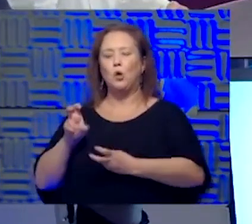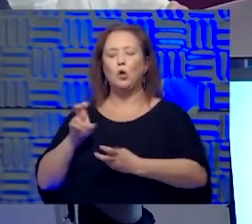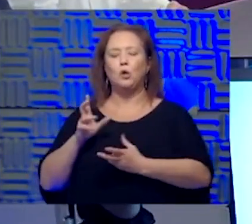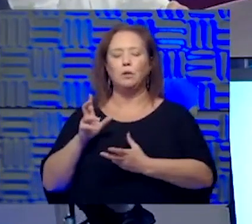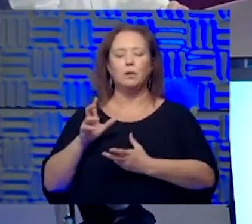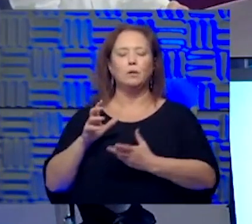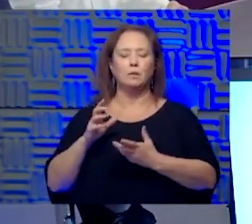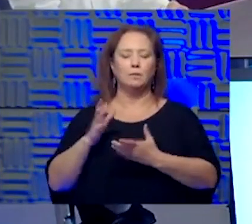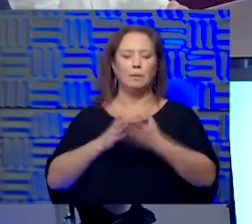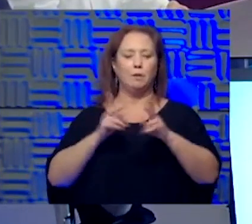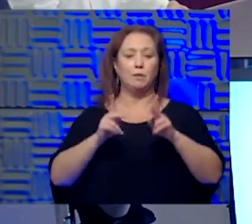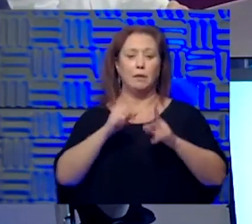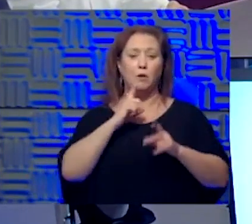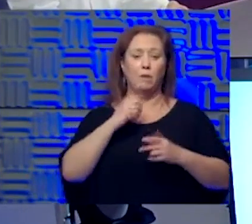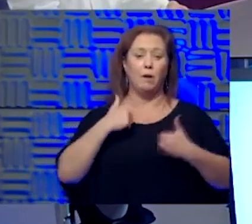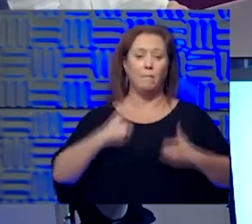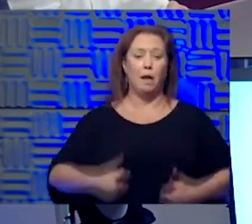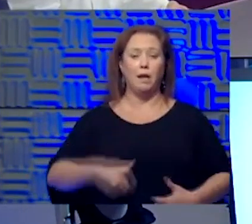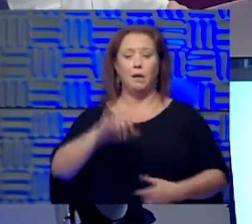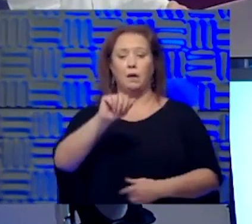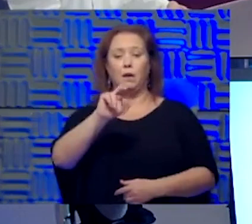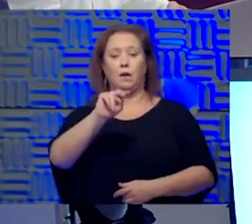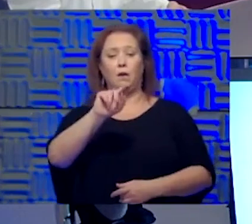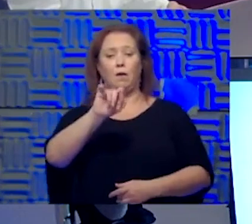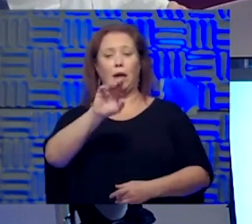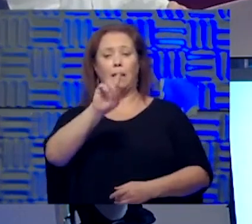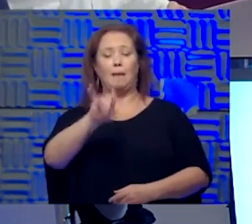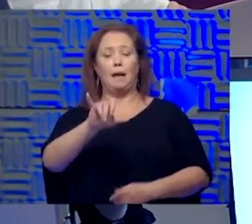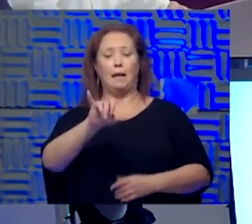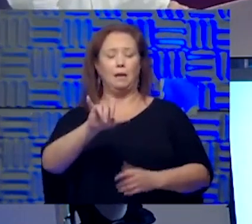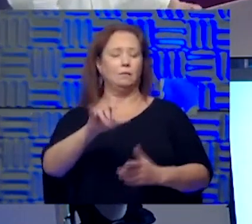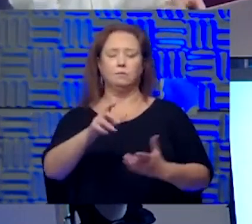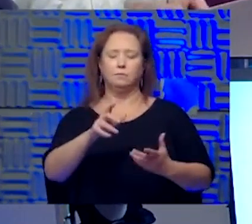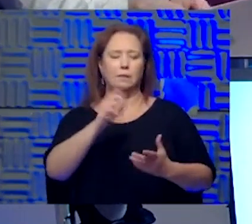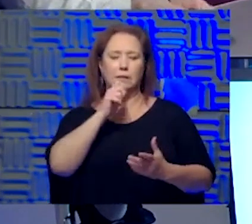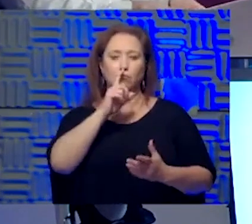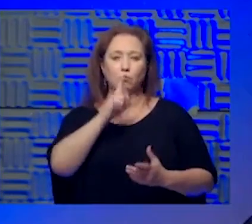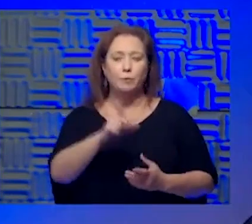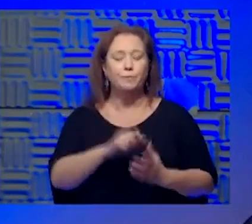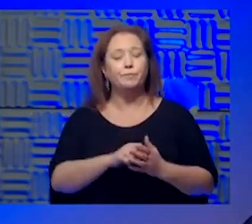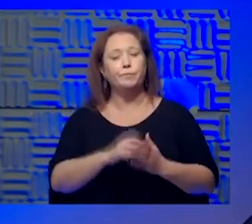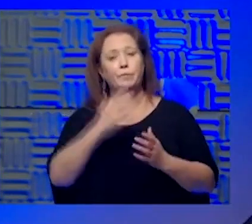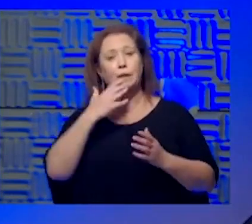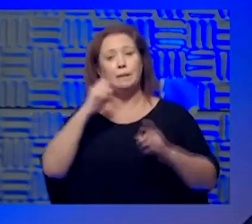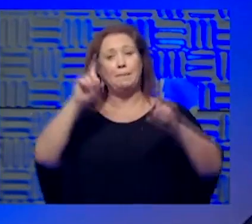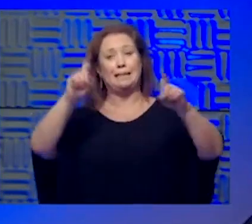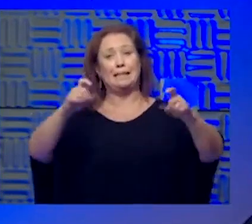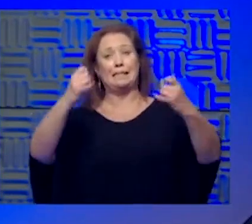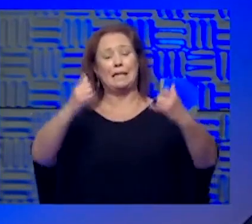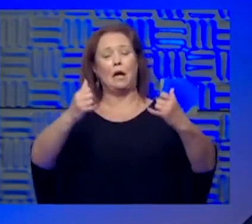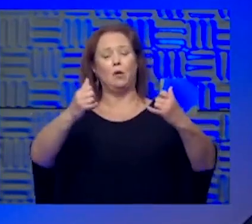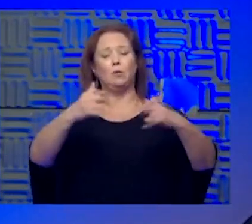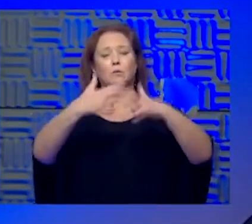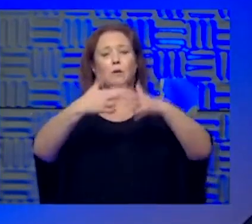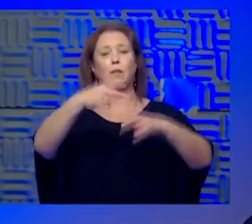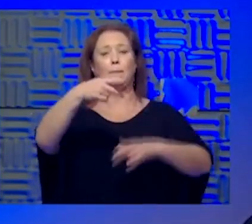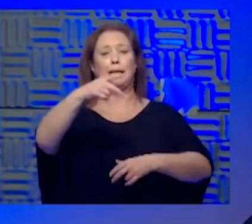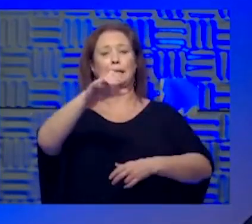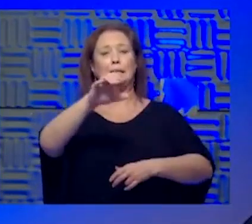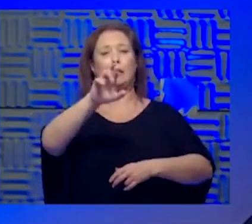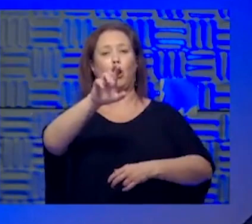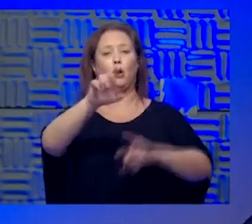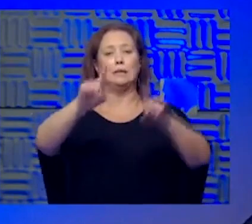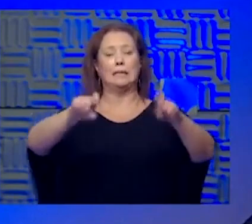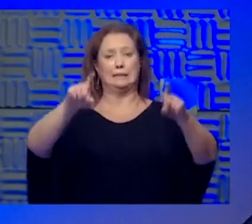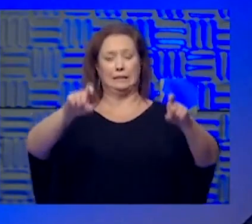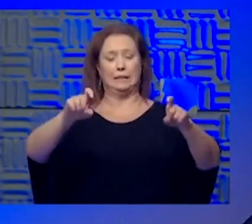used, and people being told, well, you have antibodies. The reality is, well, we don't know what you had an antibody to. So the actual best test we have right now is the PCR test, and the